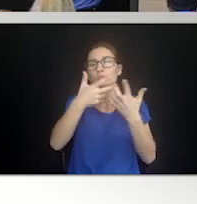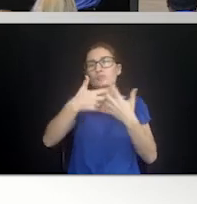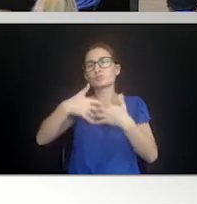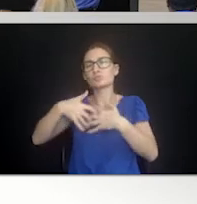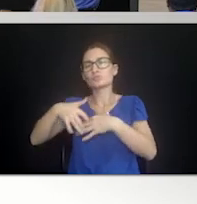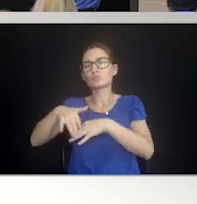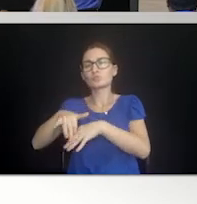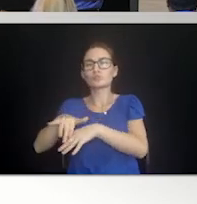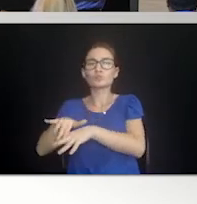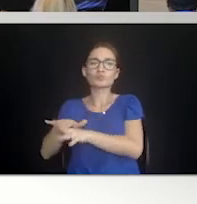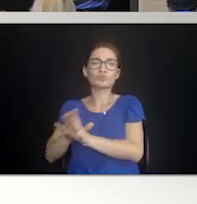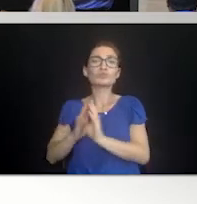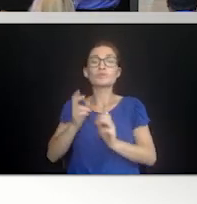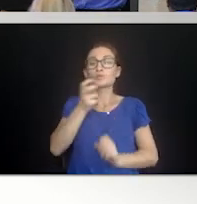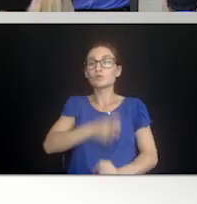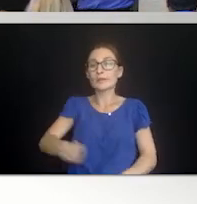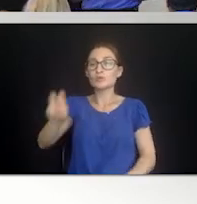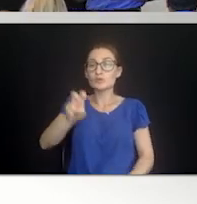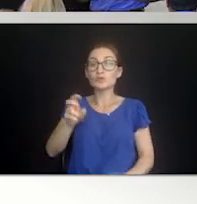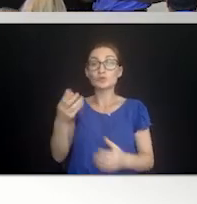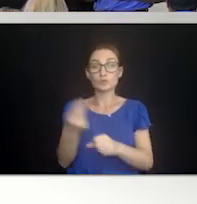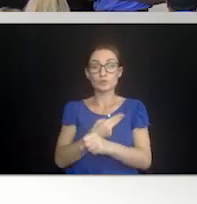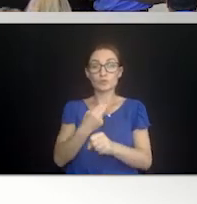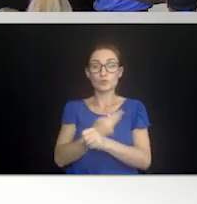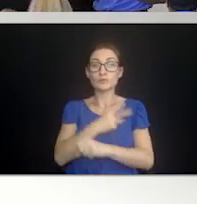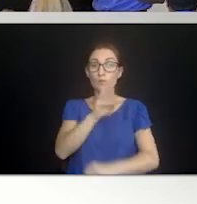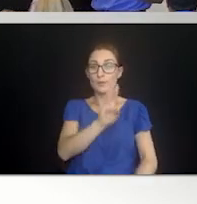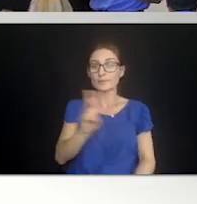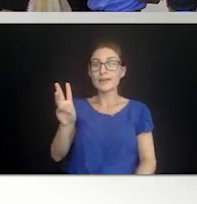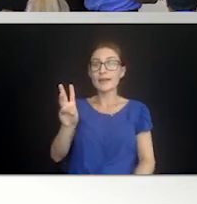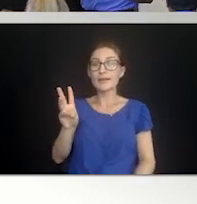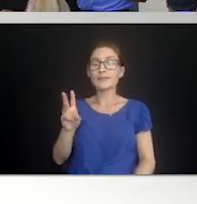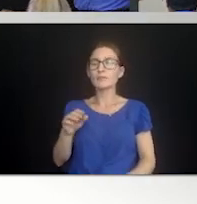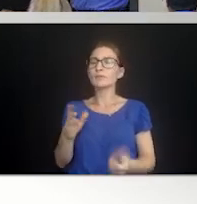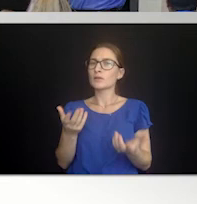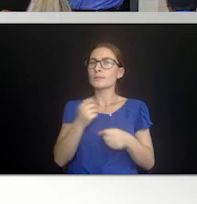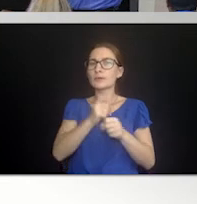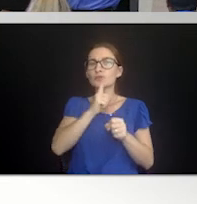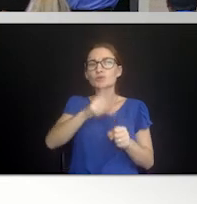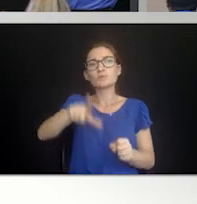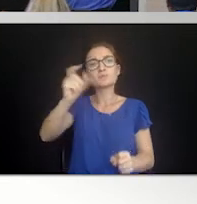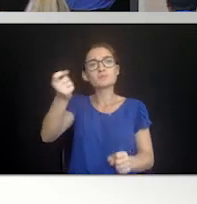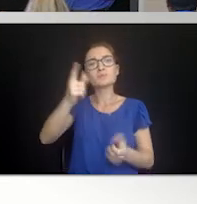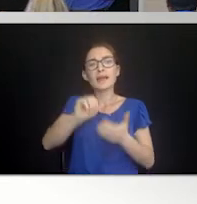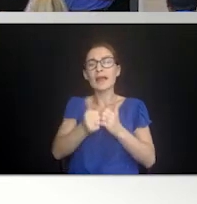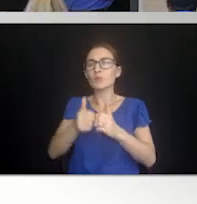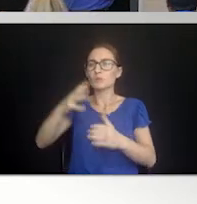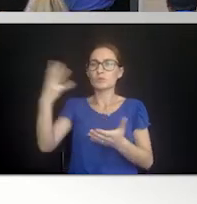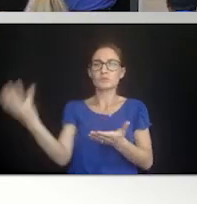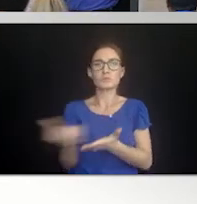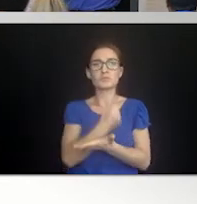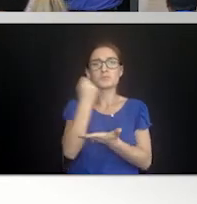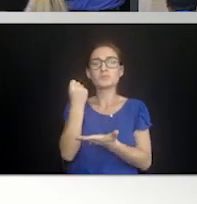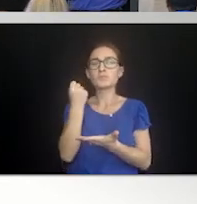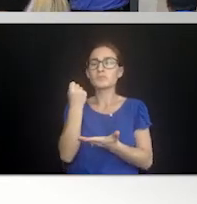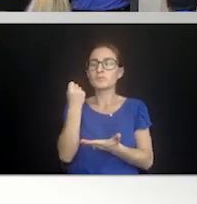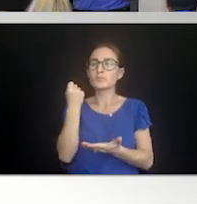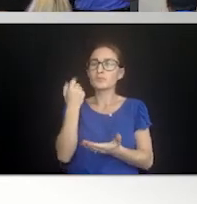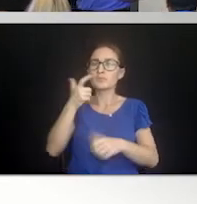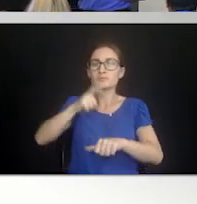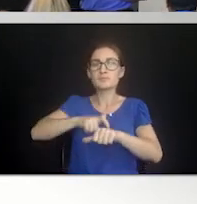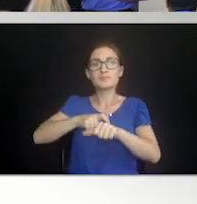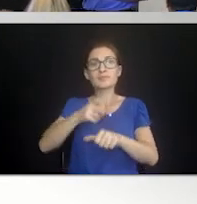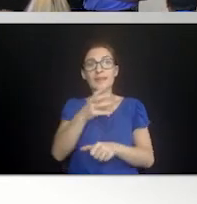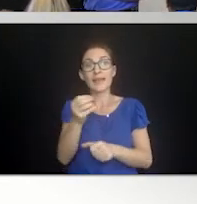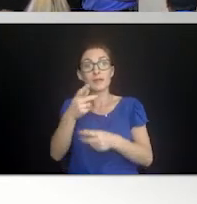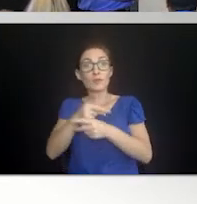seamless transition for you onto the platform, making sure that you guys understand how to get the most out of your time with us from every